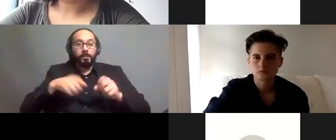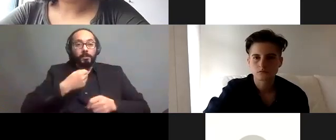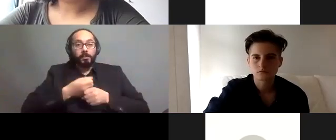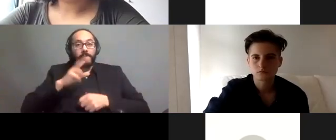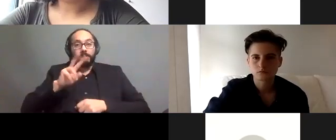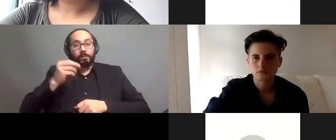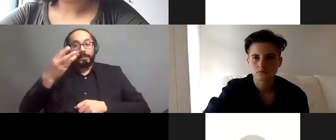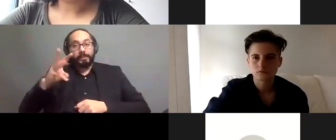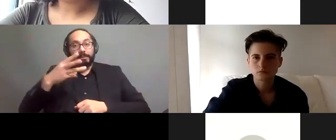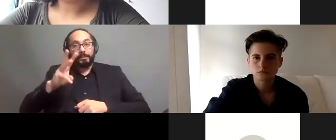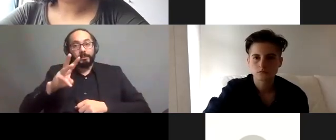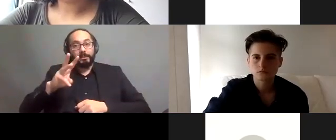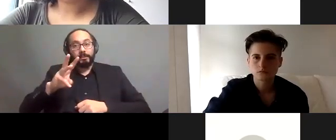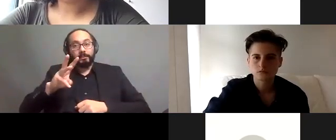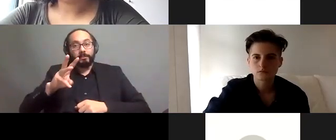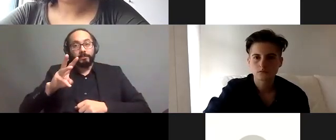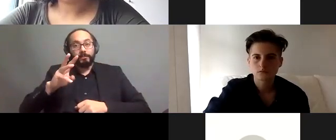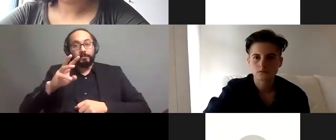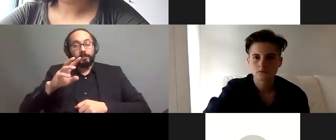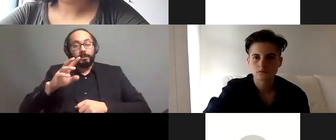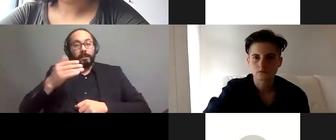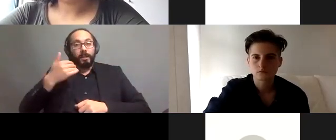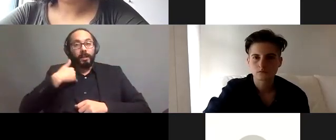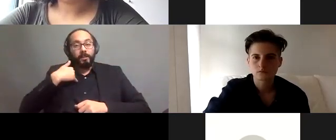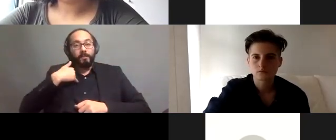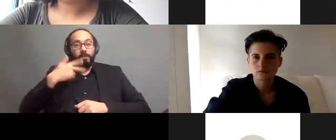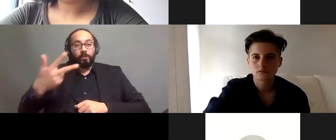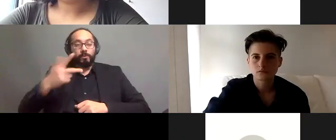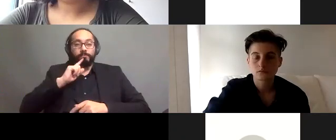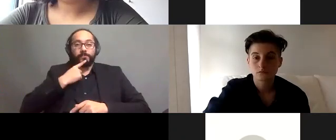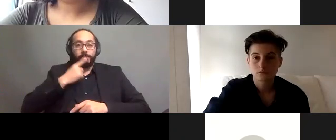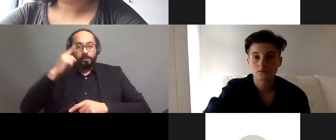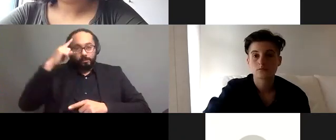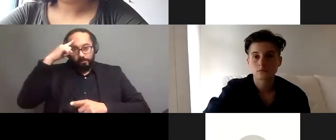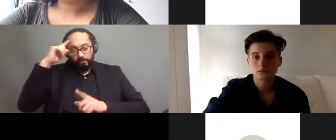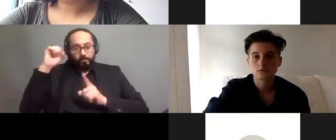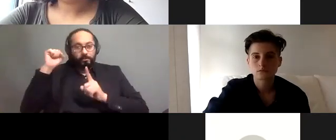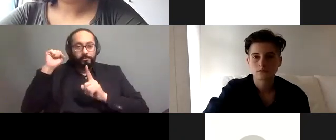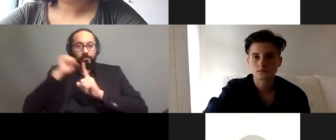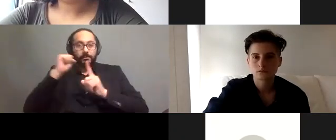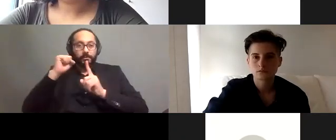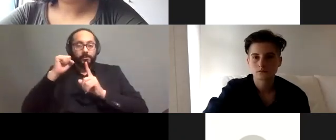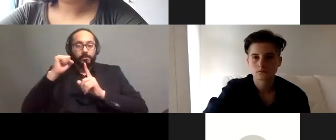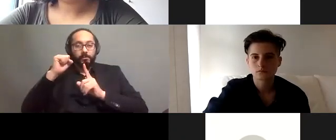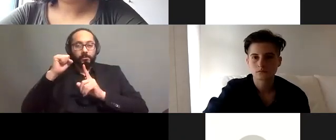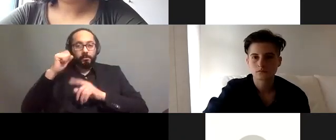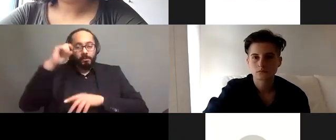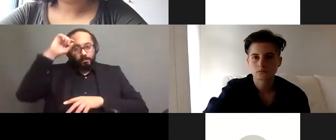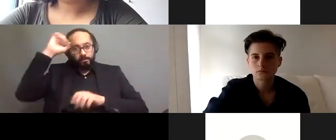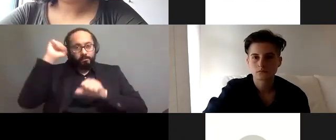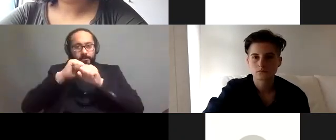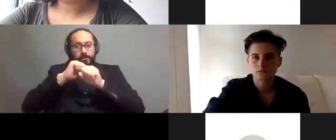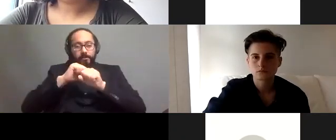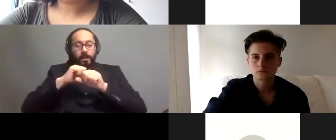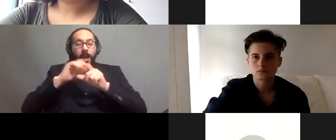three fairly severe concussions within 6 months. And just complete, after the third one, complete